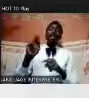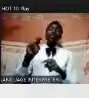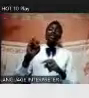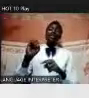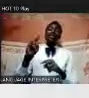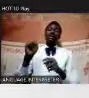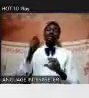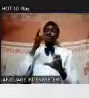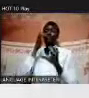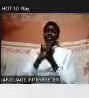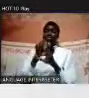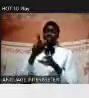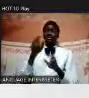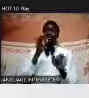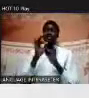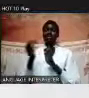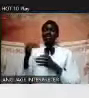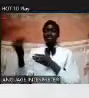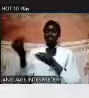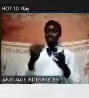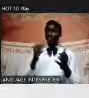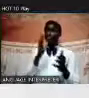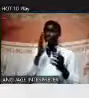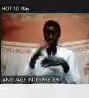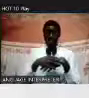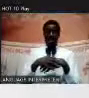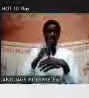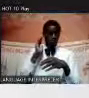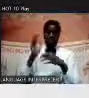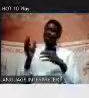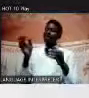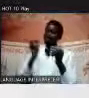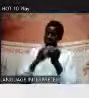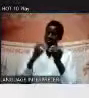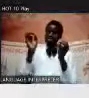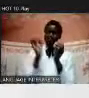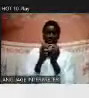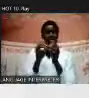do diligent justice and then go through